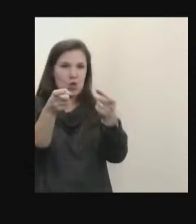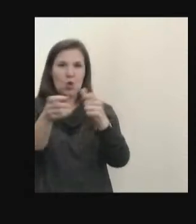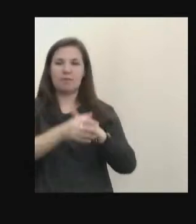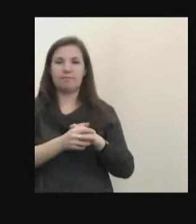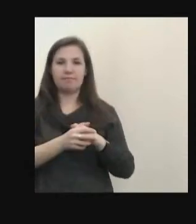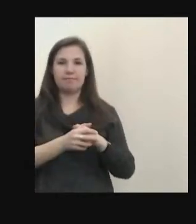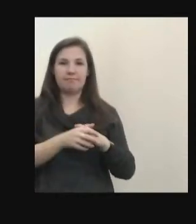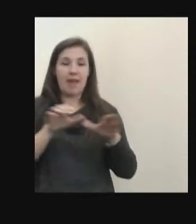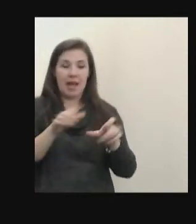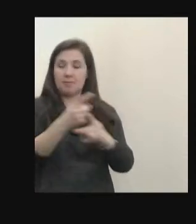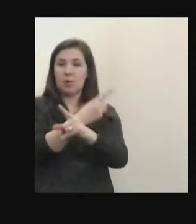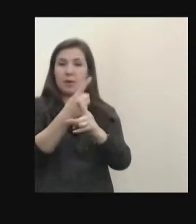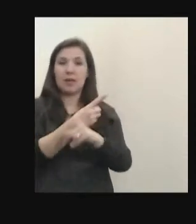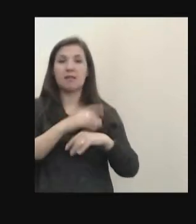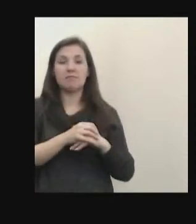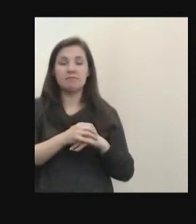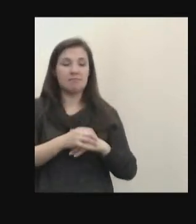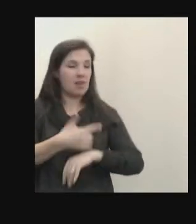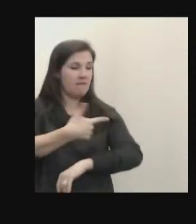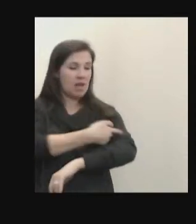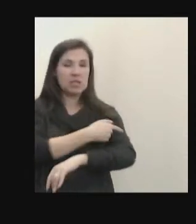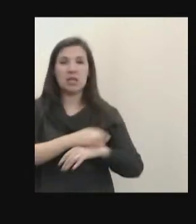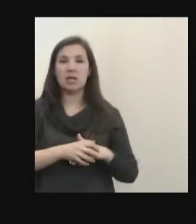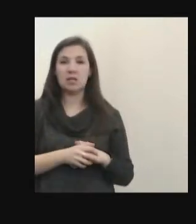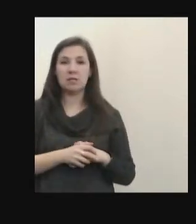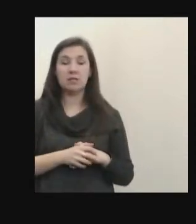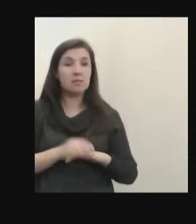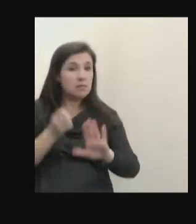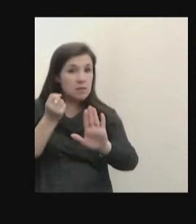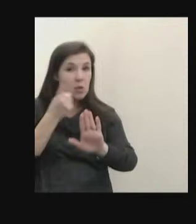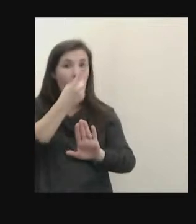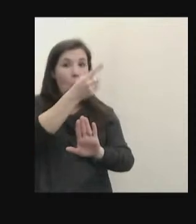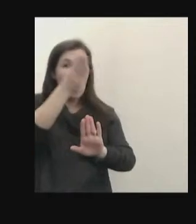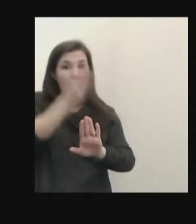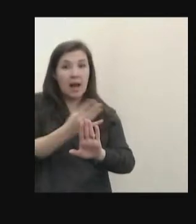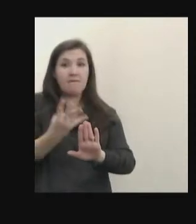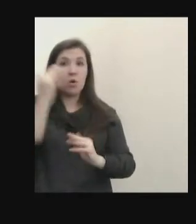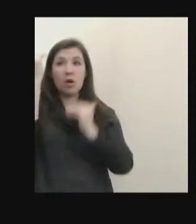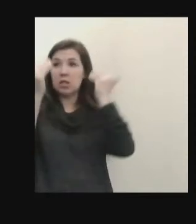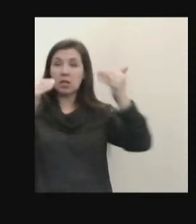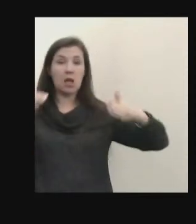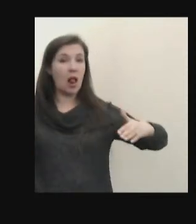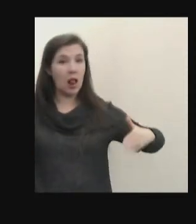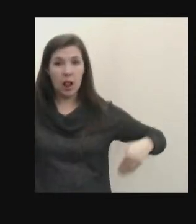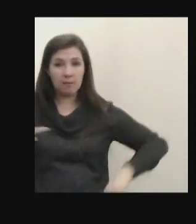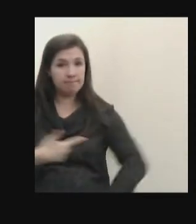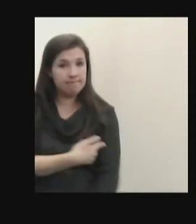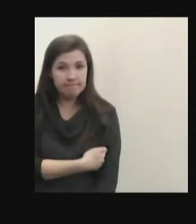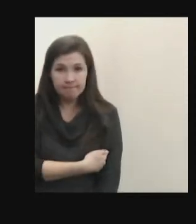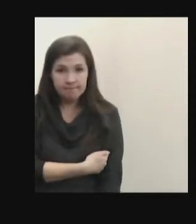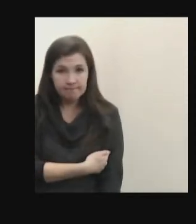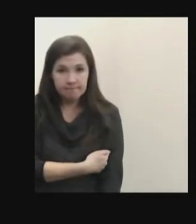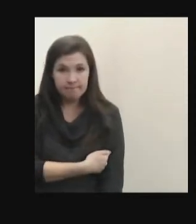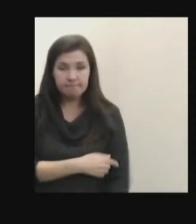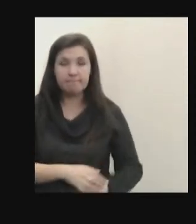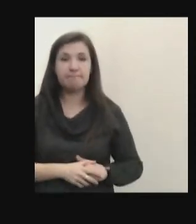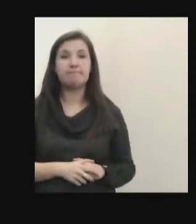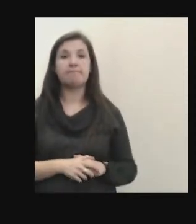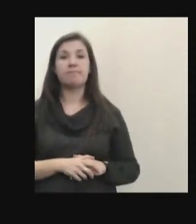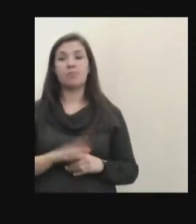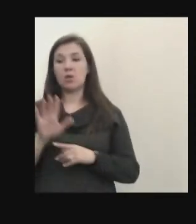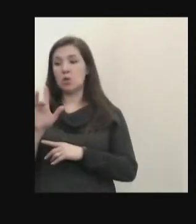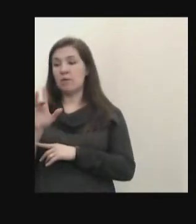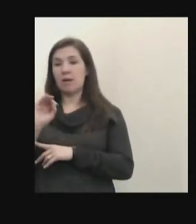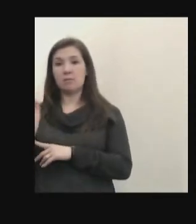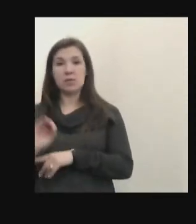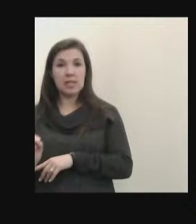appropriately, if you get vaccinated, and remember, 1 out of 4 Erie County adults has not even received 1 dose. To the other 25%,